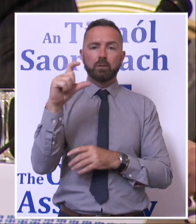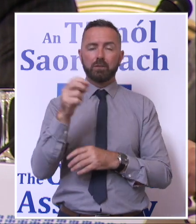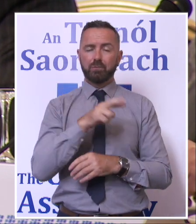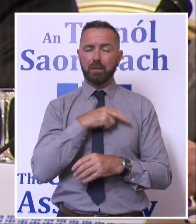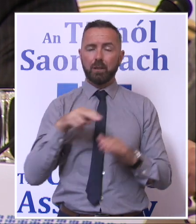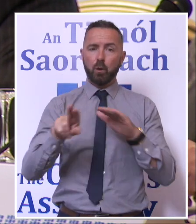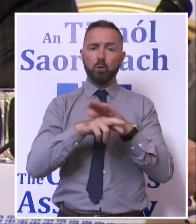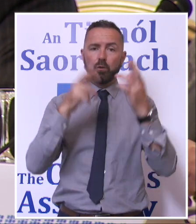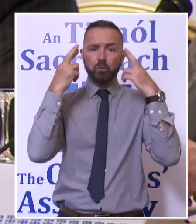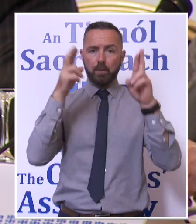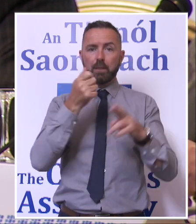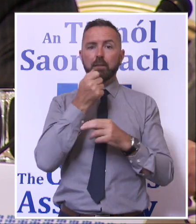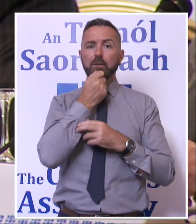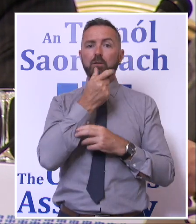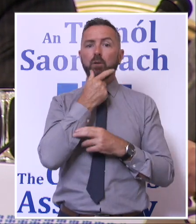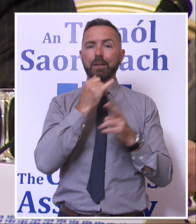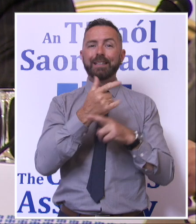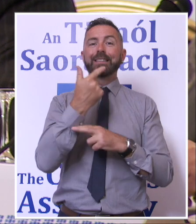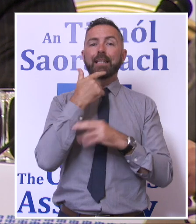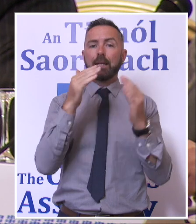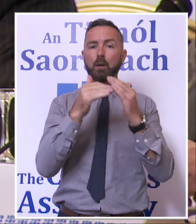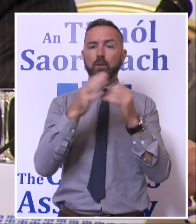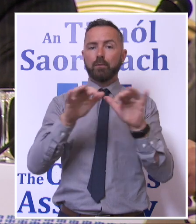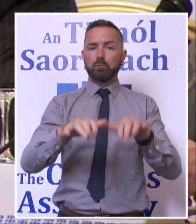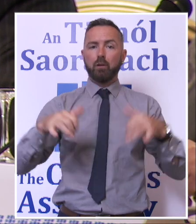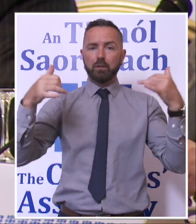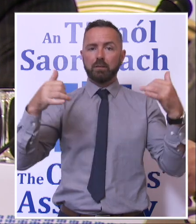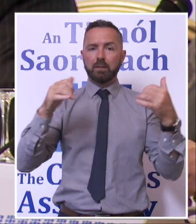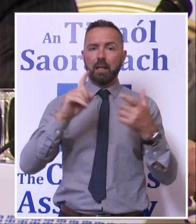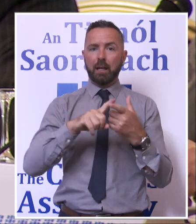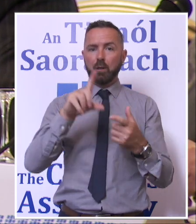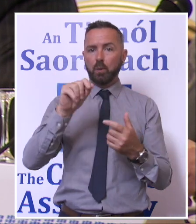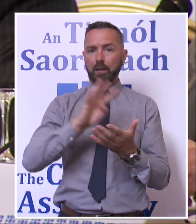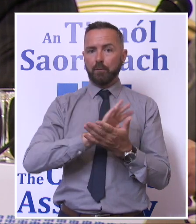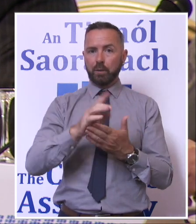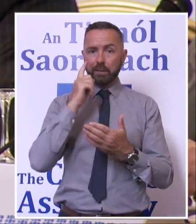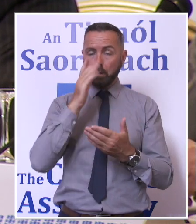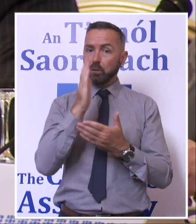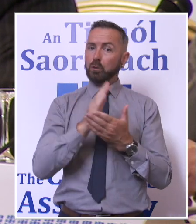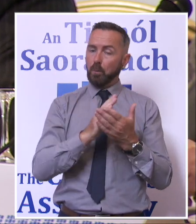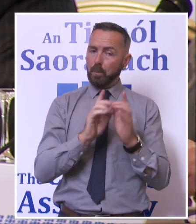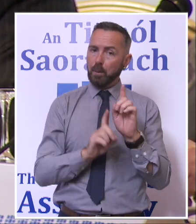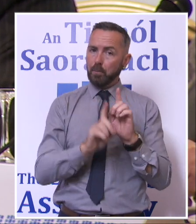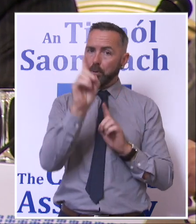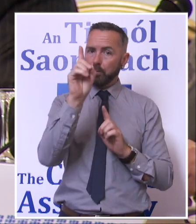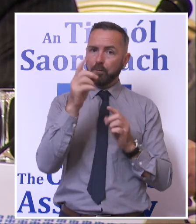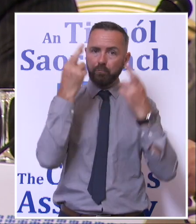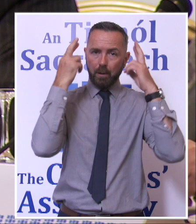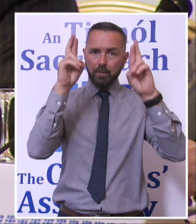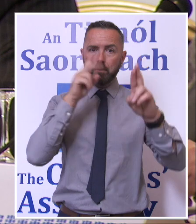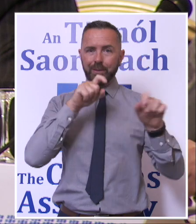underrepresented Dublin in the second house of the Oireachtas. And while the 2014 changes saw some improved representation for Dublin, it